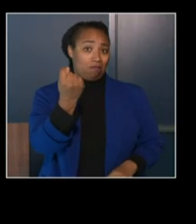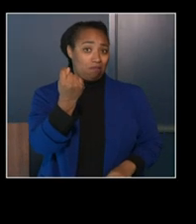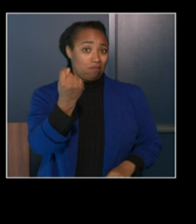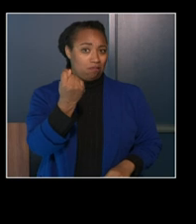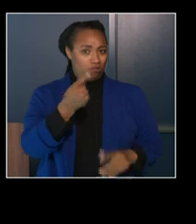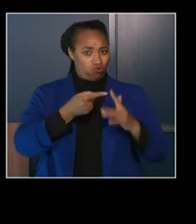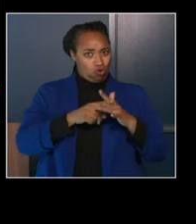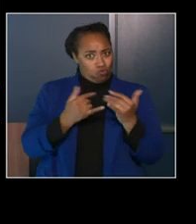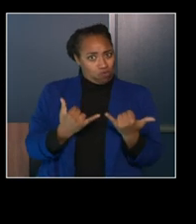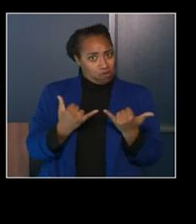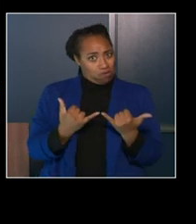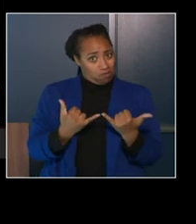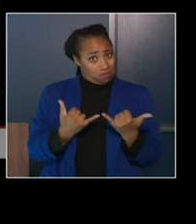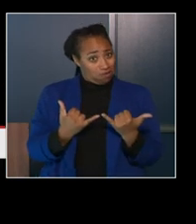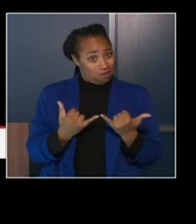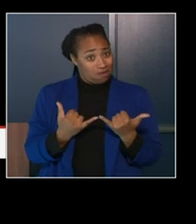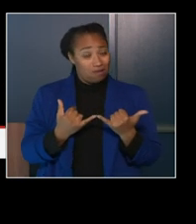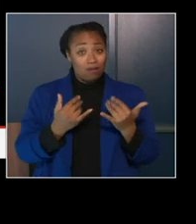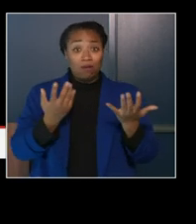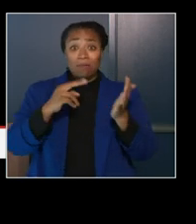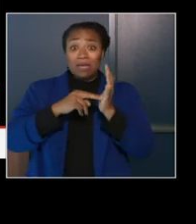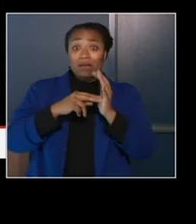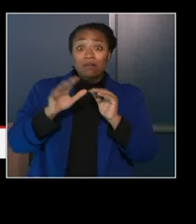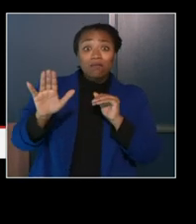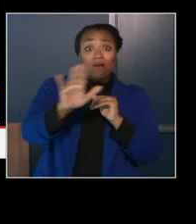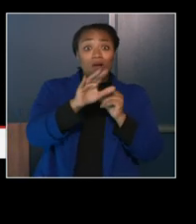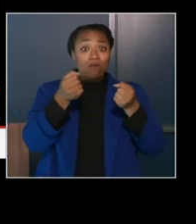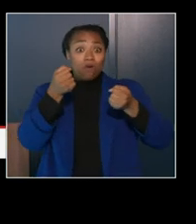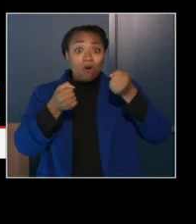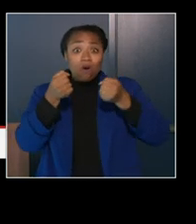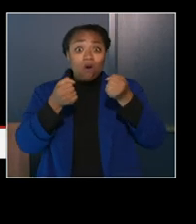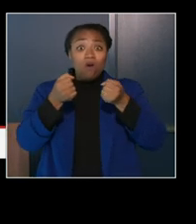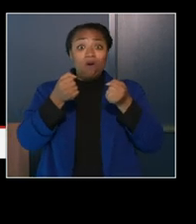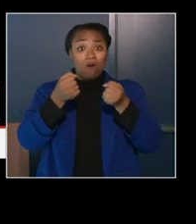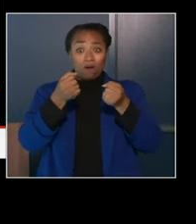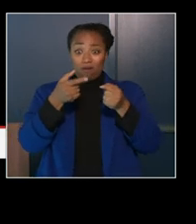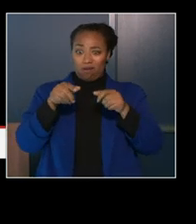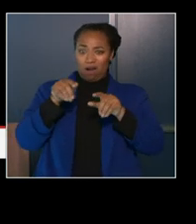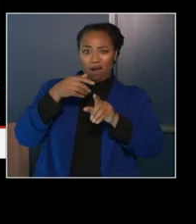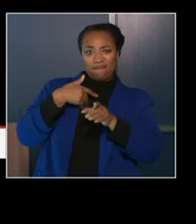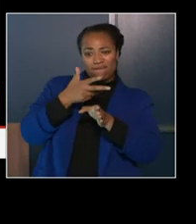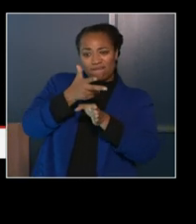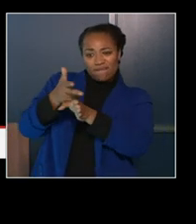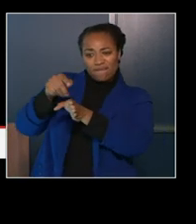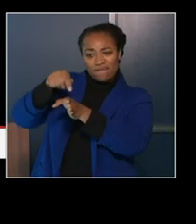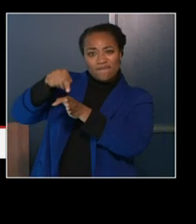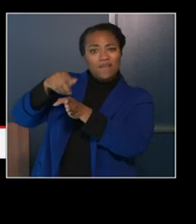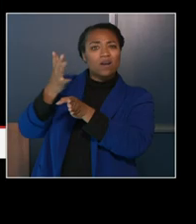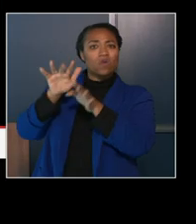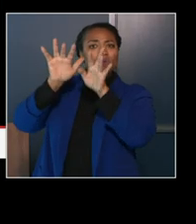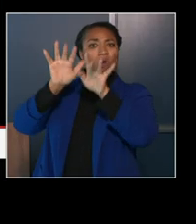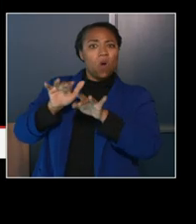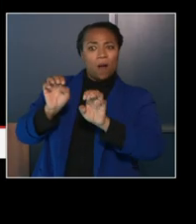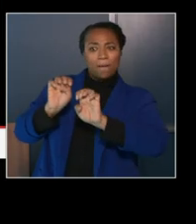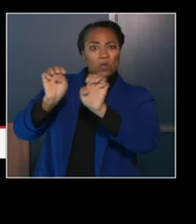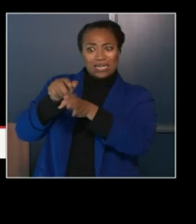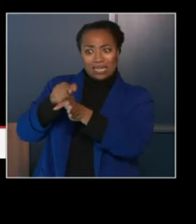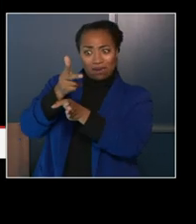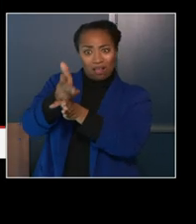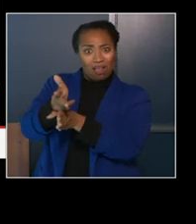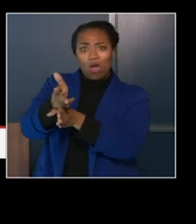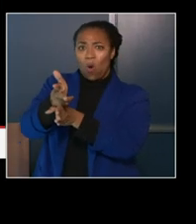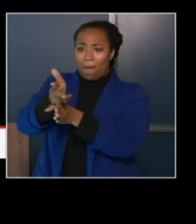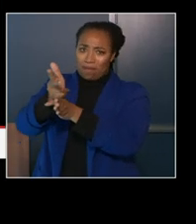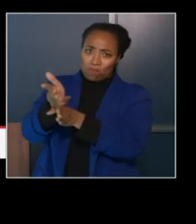their vehicles parked around snow emergency routes, you need to move them, and you need to move them